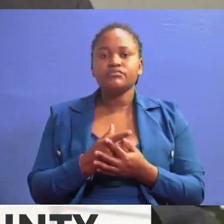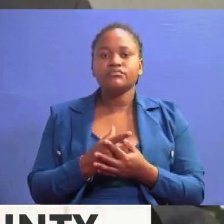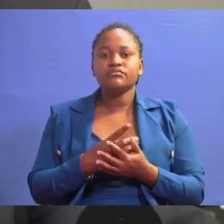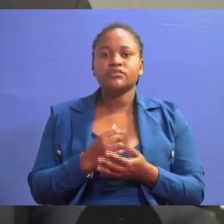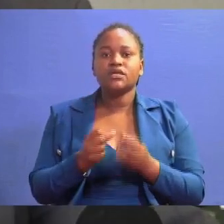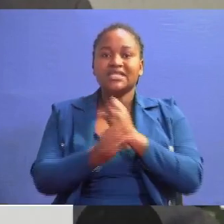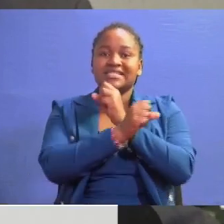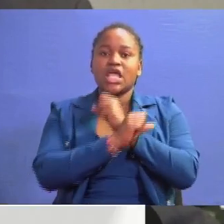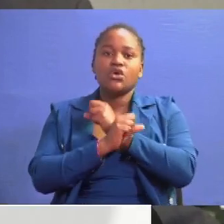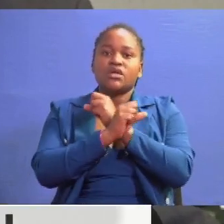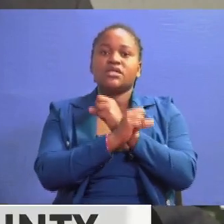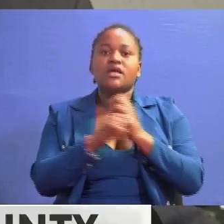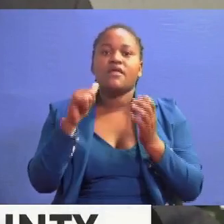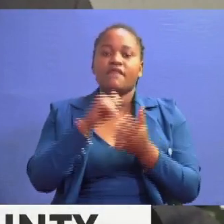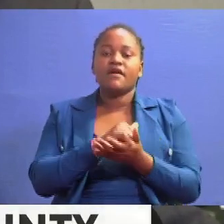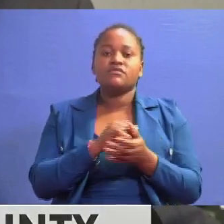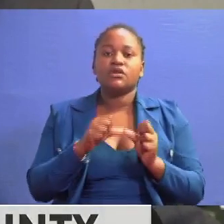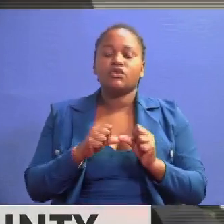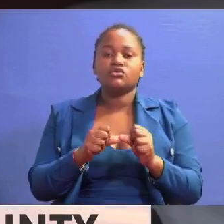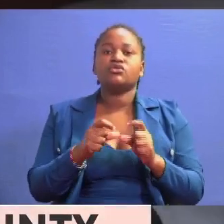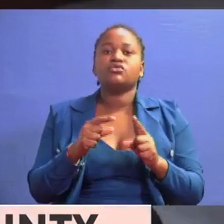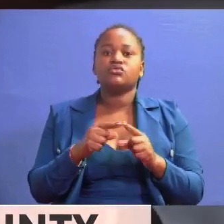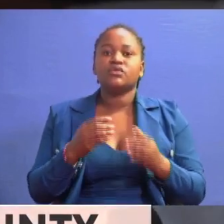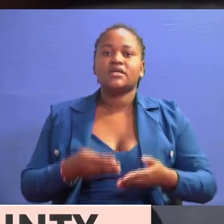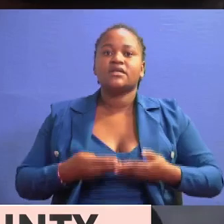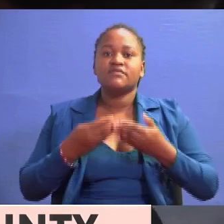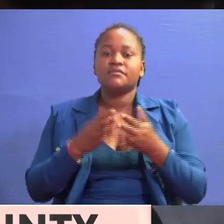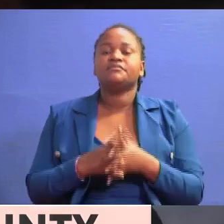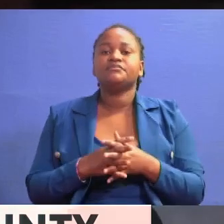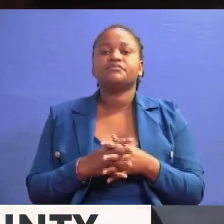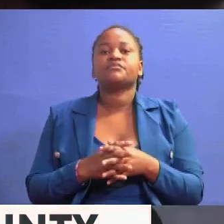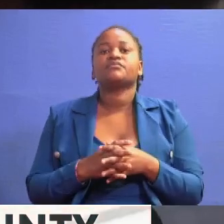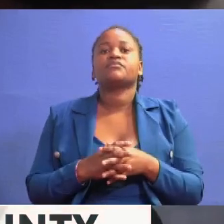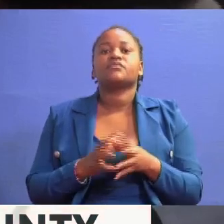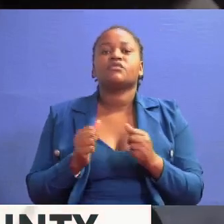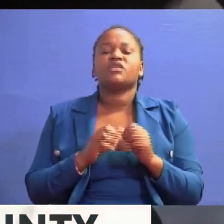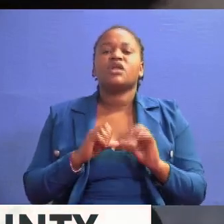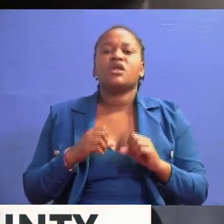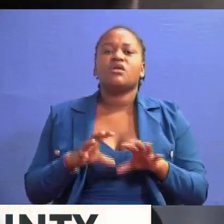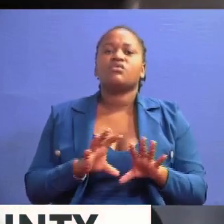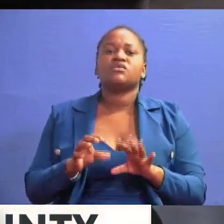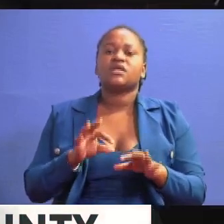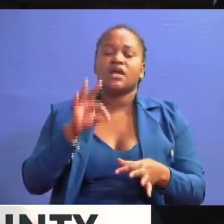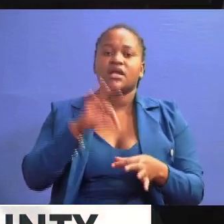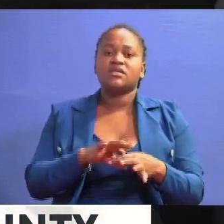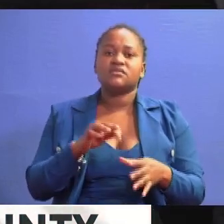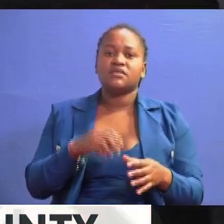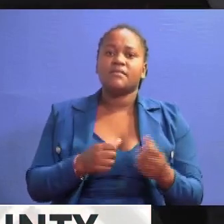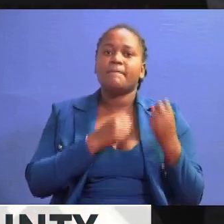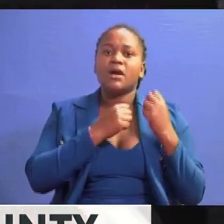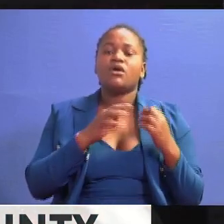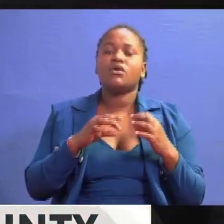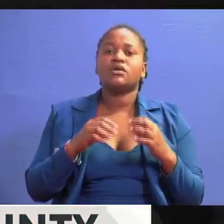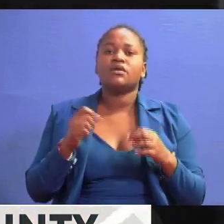and security. That we will continue to provide. With PTI losing its iconic election symbol, the bat, on